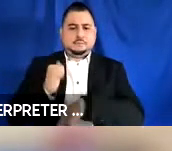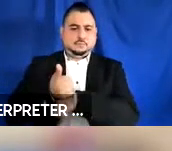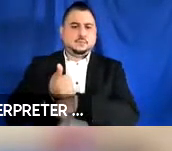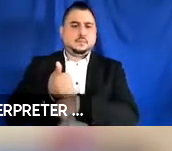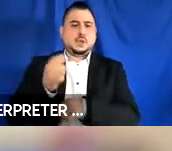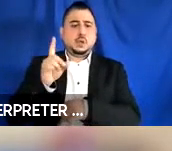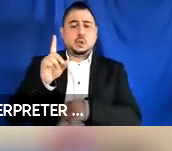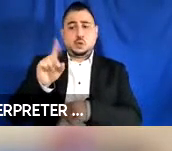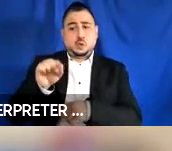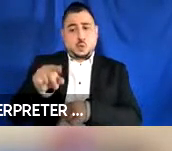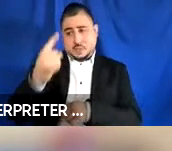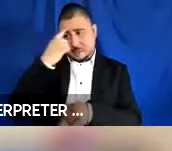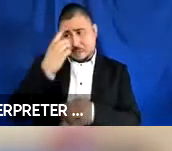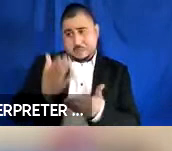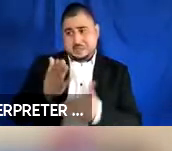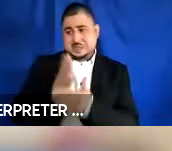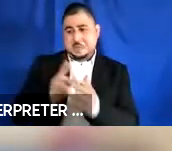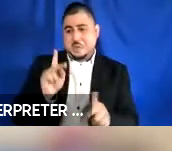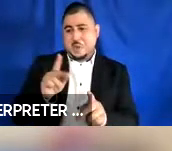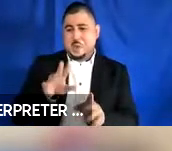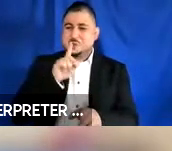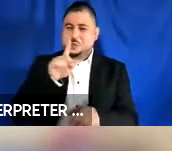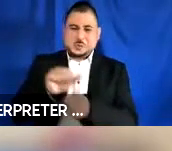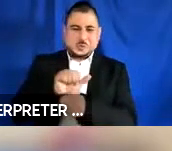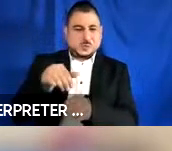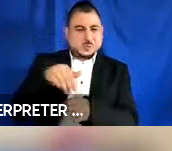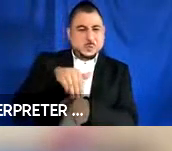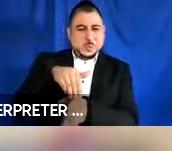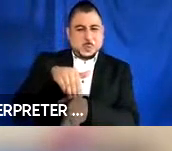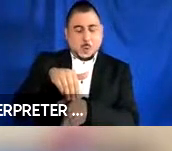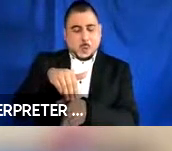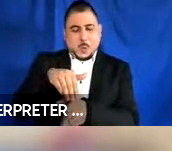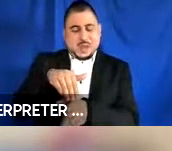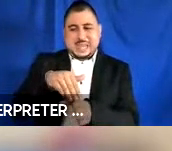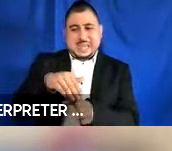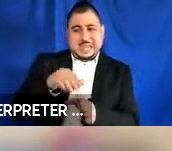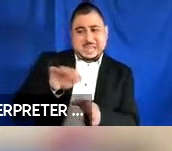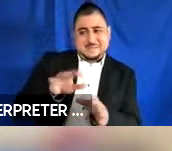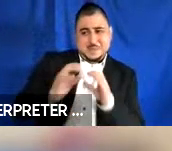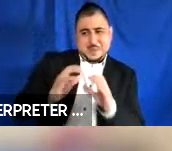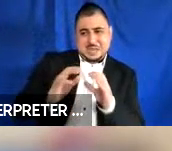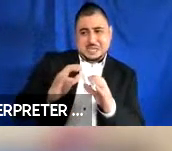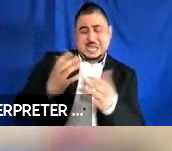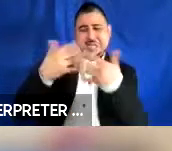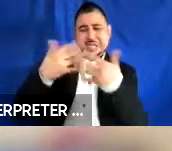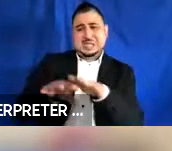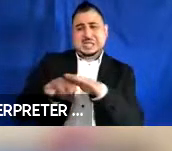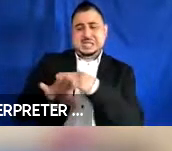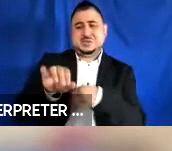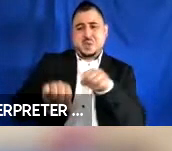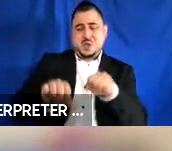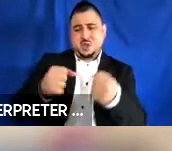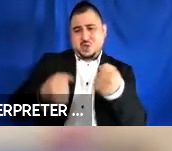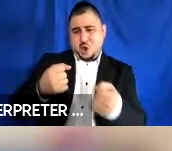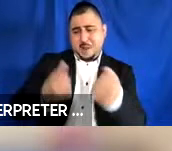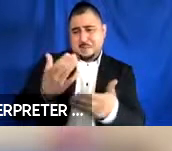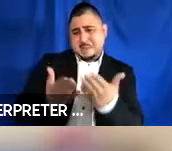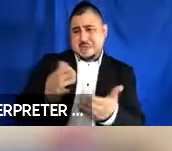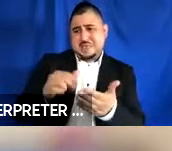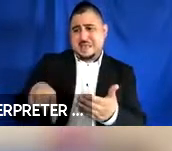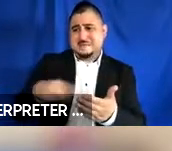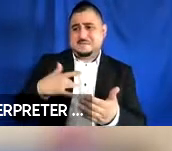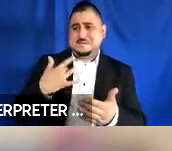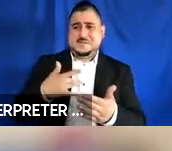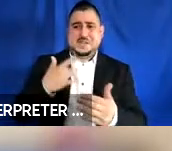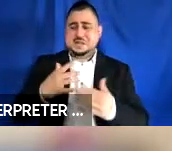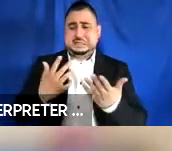there might be some hesitation to use a communication device that's built into the car? Would that might be a disincentive for